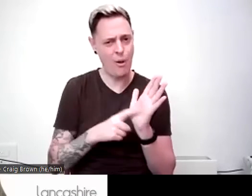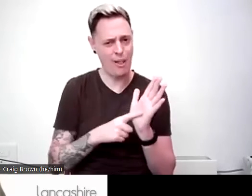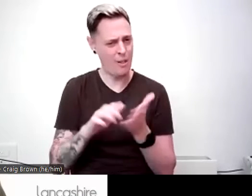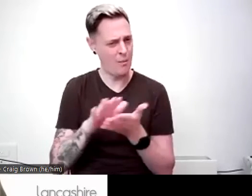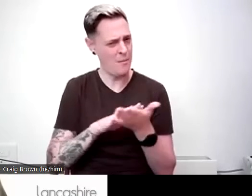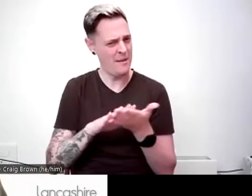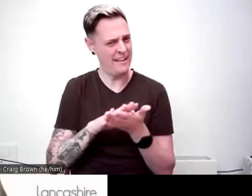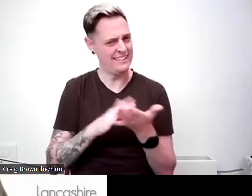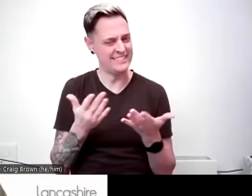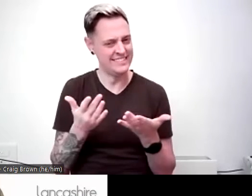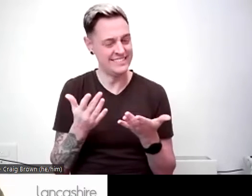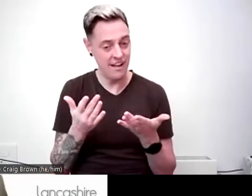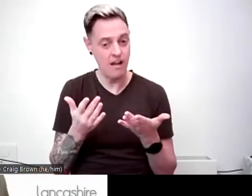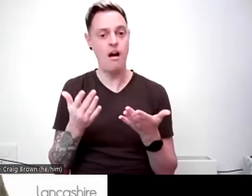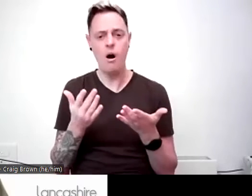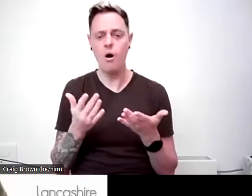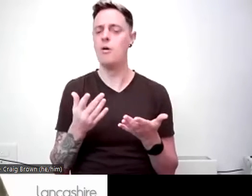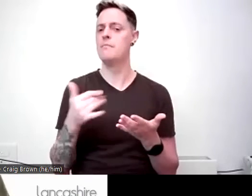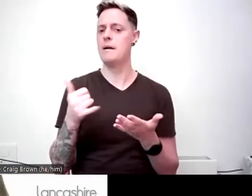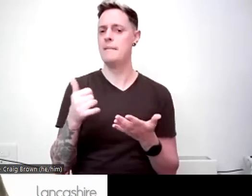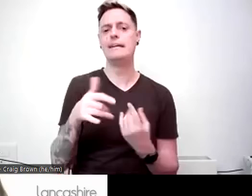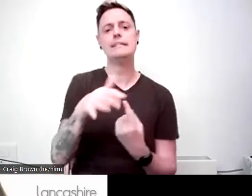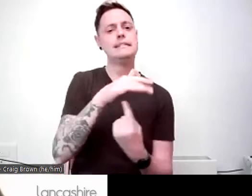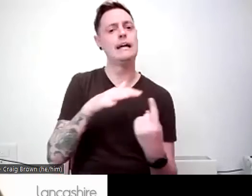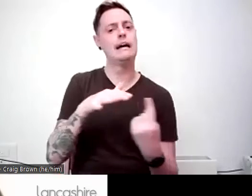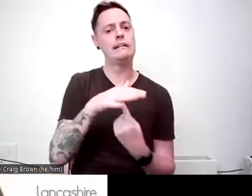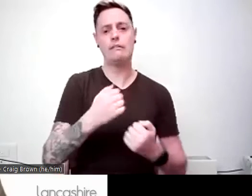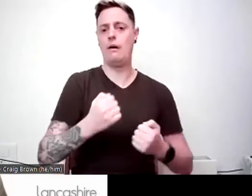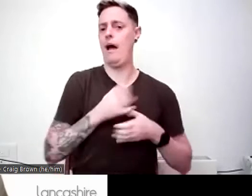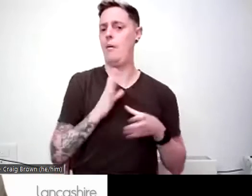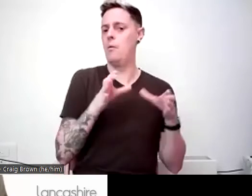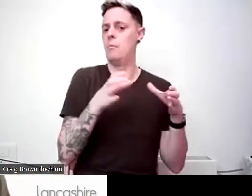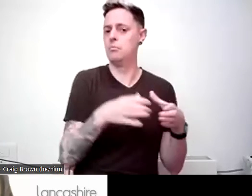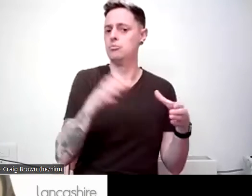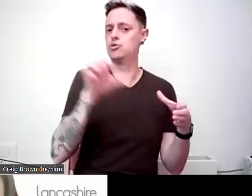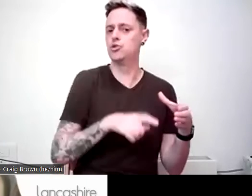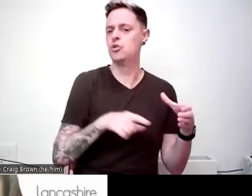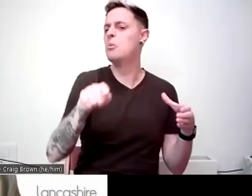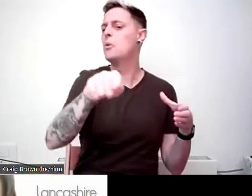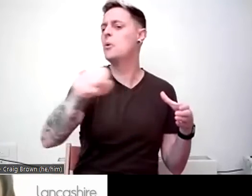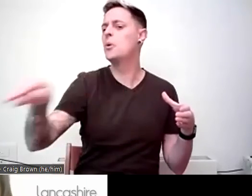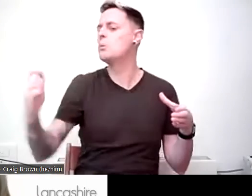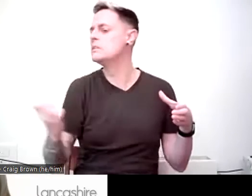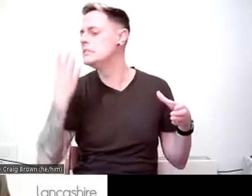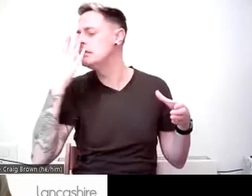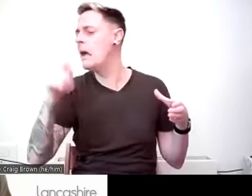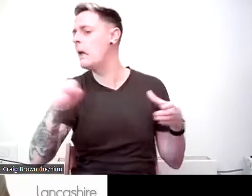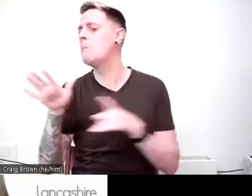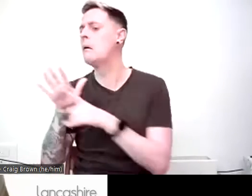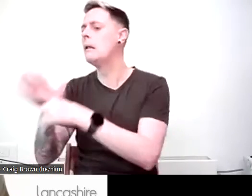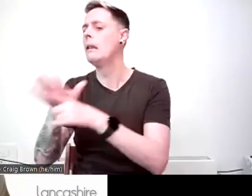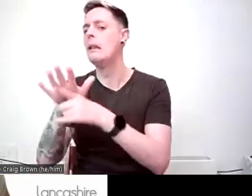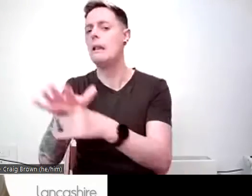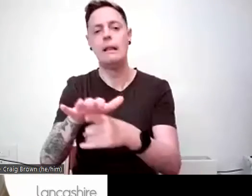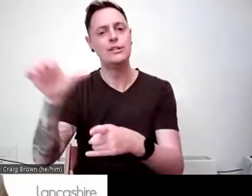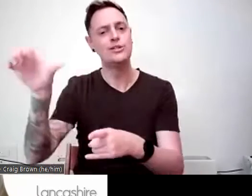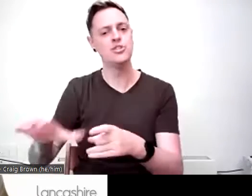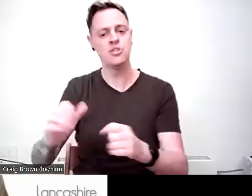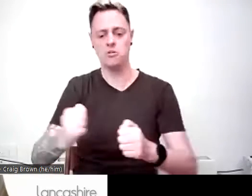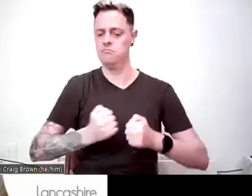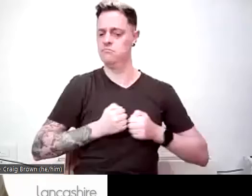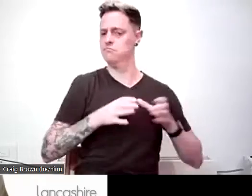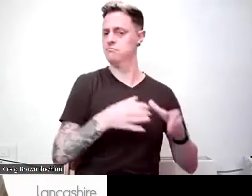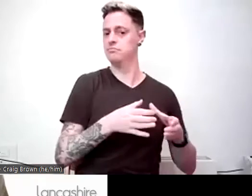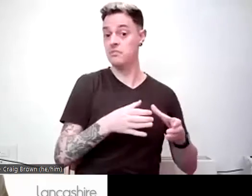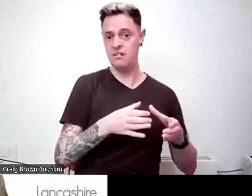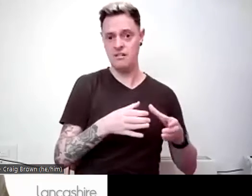certain groups of people, like society wants certain groups of people to feel a certain way, shame, discrimination, all this, but by practicing stuff